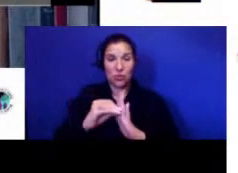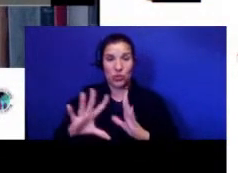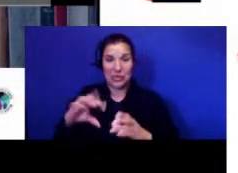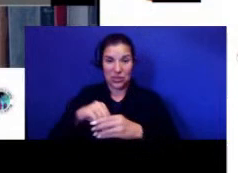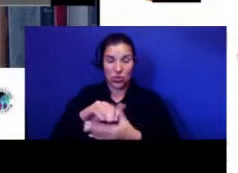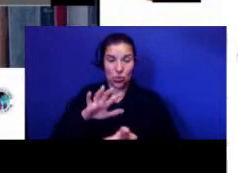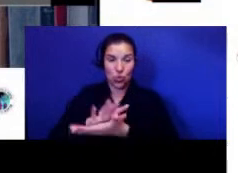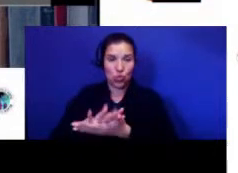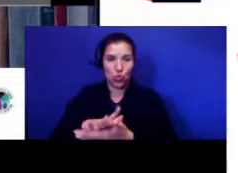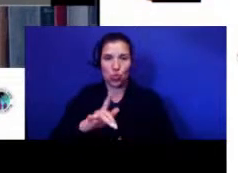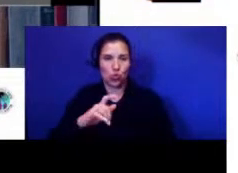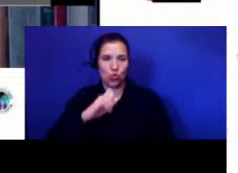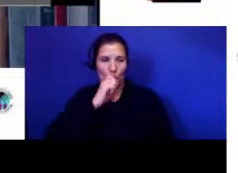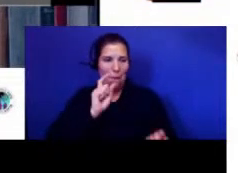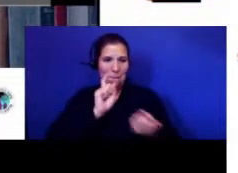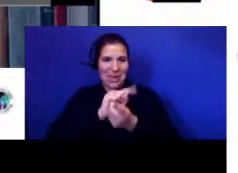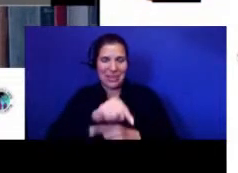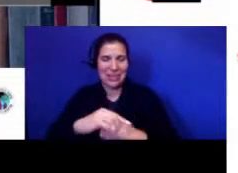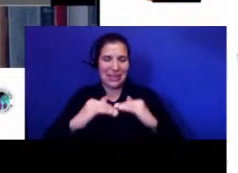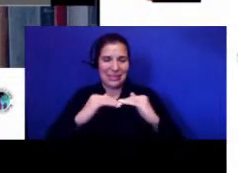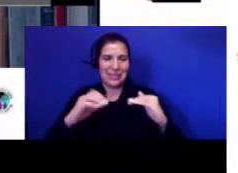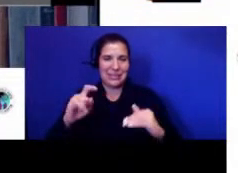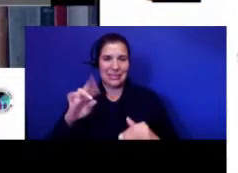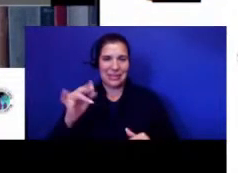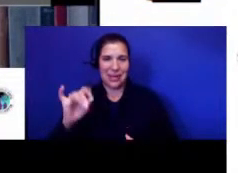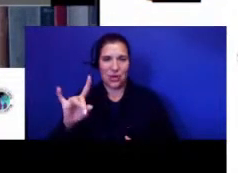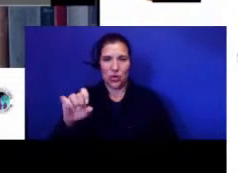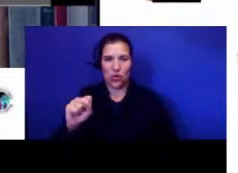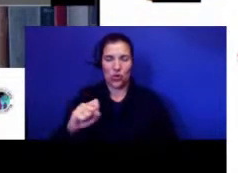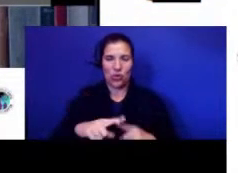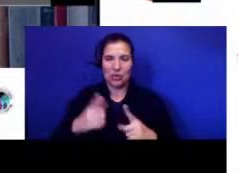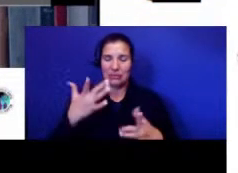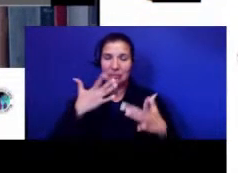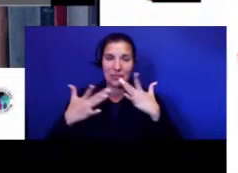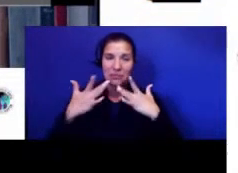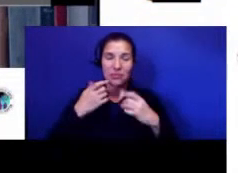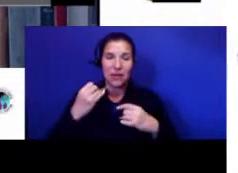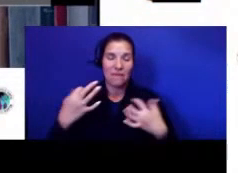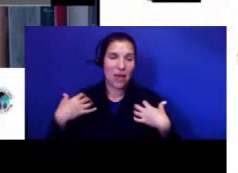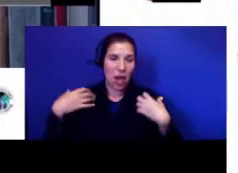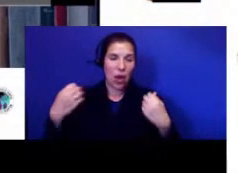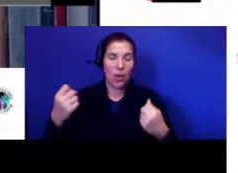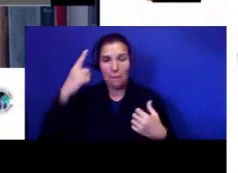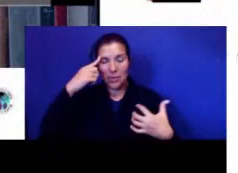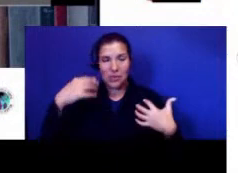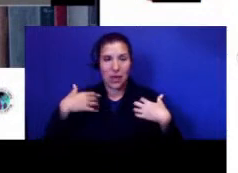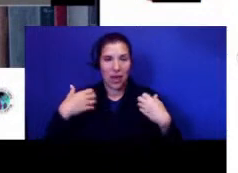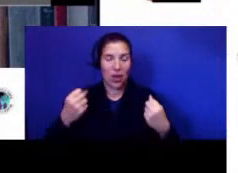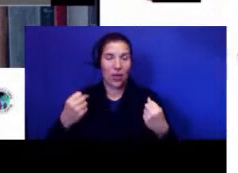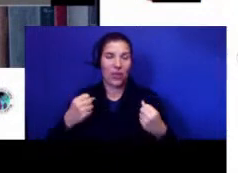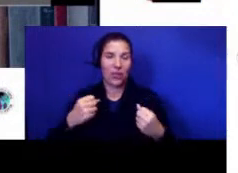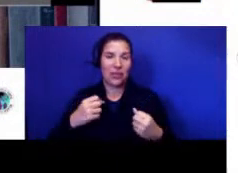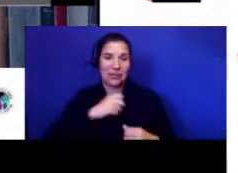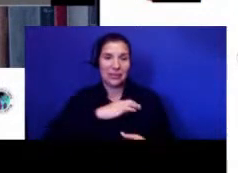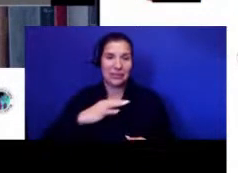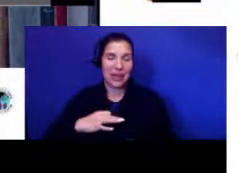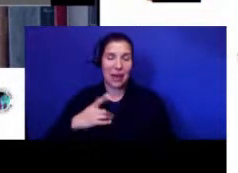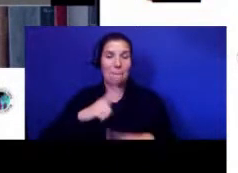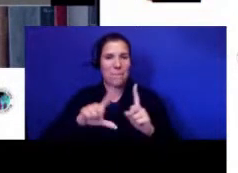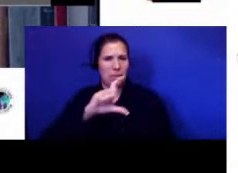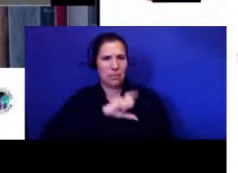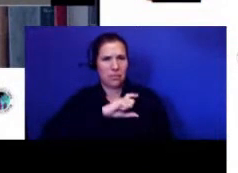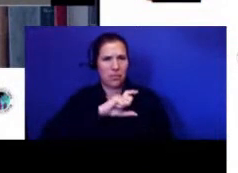that don't meet these standards, and in schools with a significant lack of health and mental health support staff, law enforcement presence